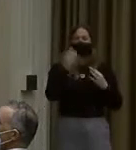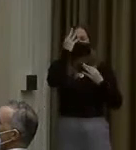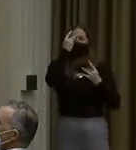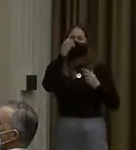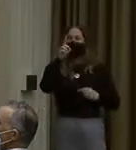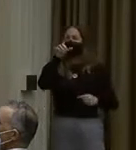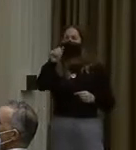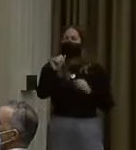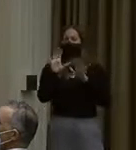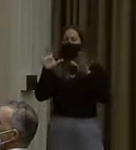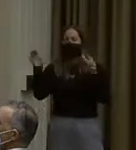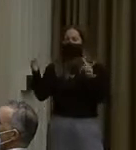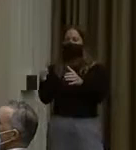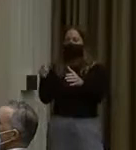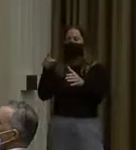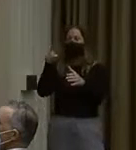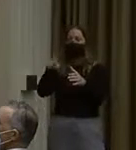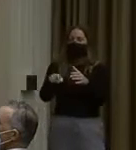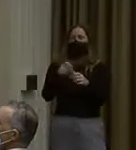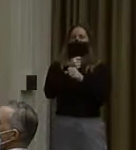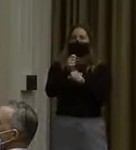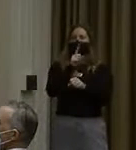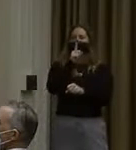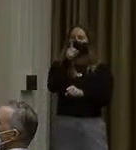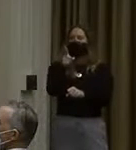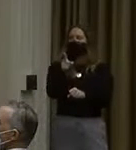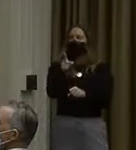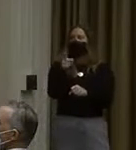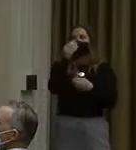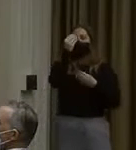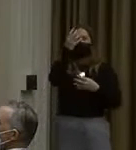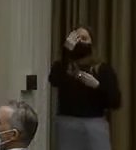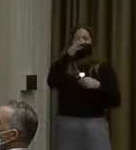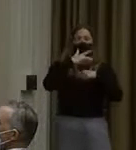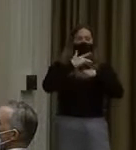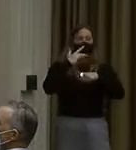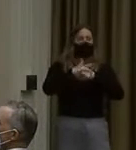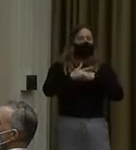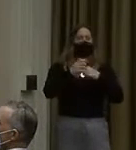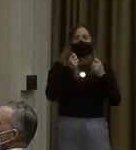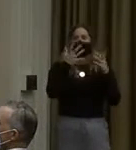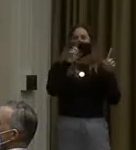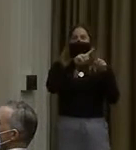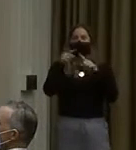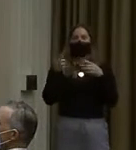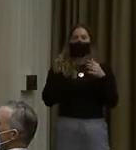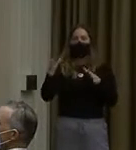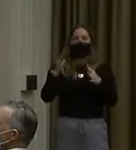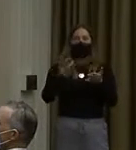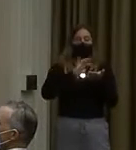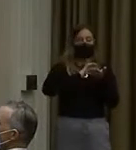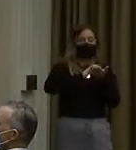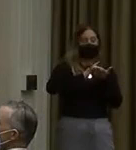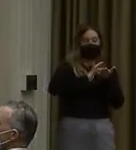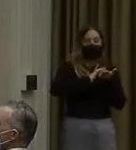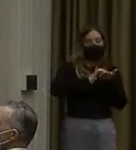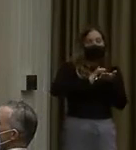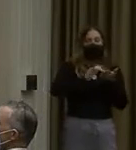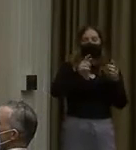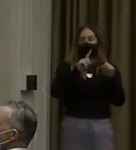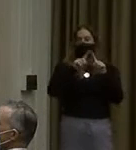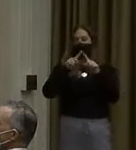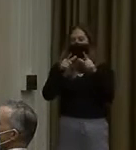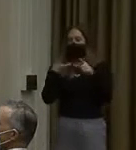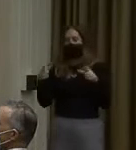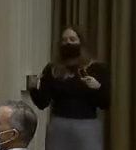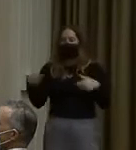disabled populations. We have to make sure that we're disseminating information in multiple formats, whether that be foreign language formats, Braille, pictorial, and that